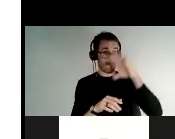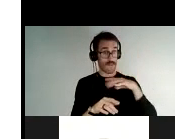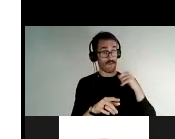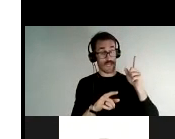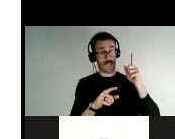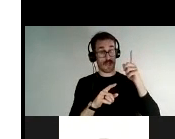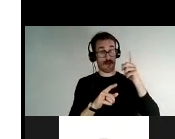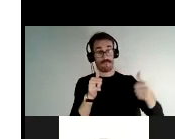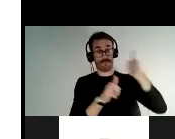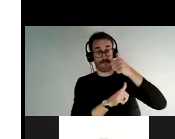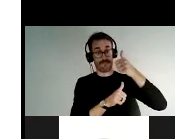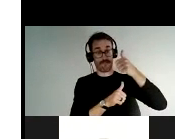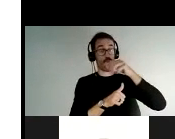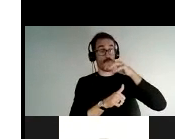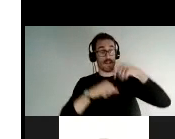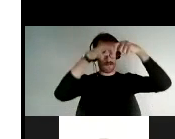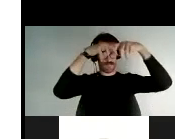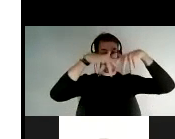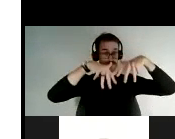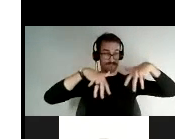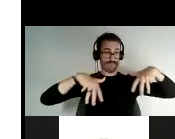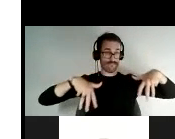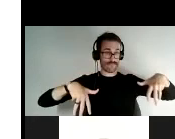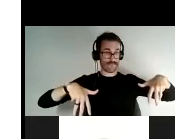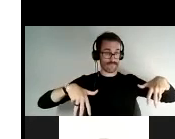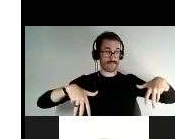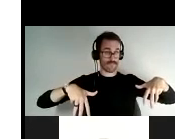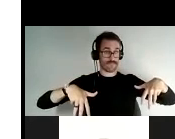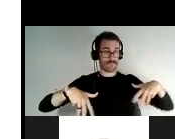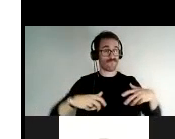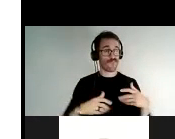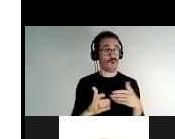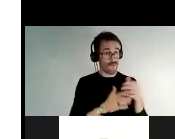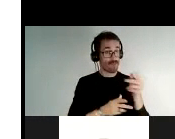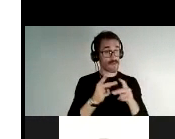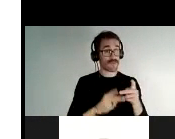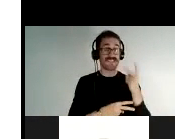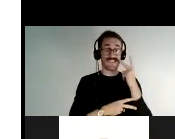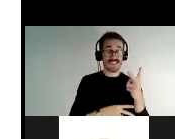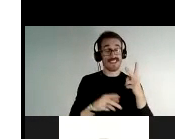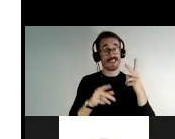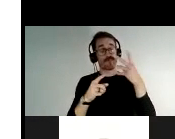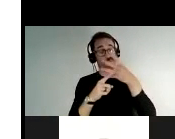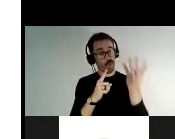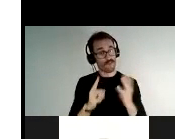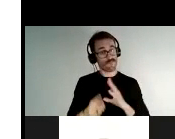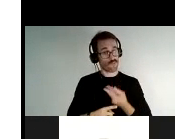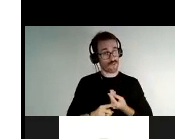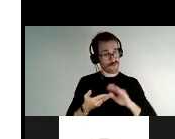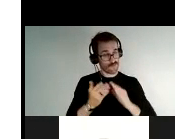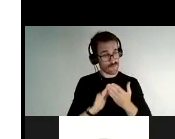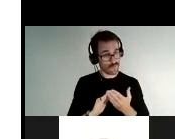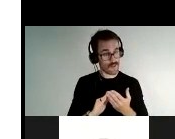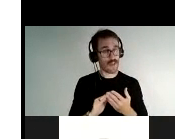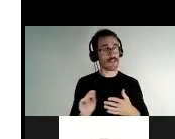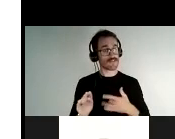often when people think in the broader society of queer and trans communities, they'll sometimes think in terms of